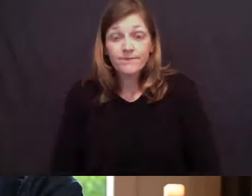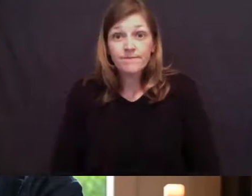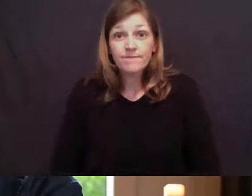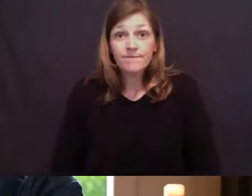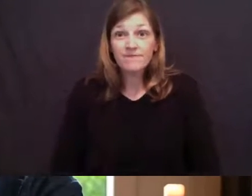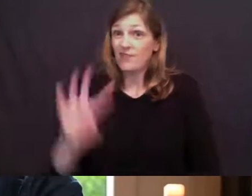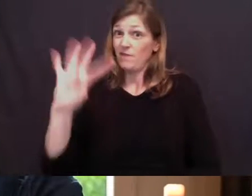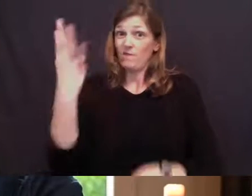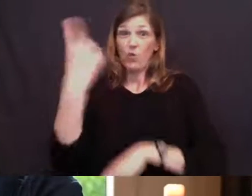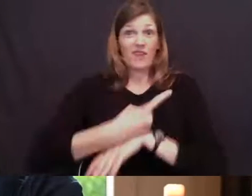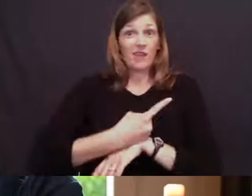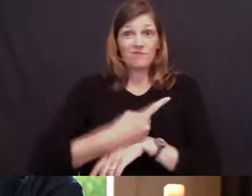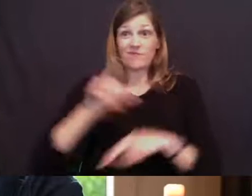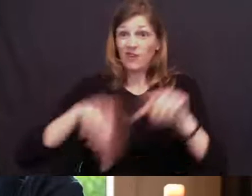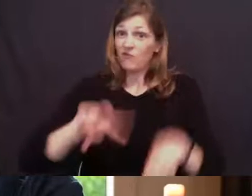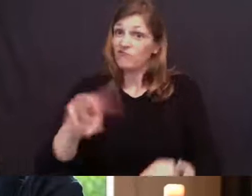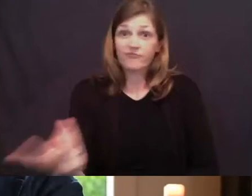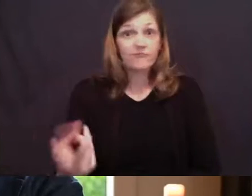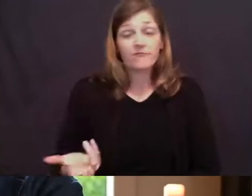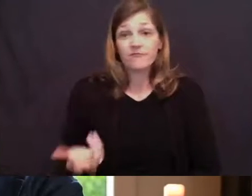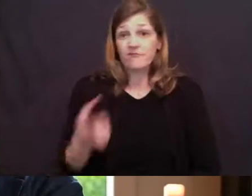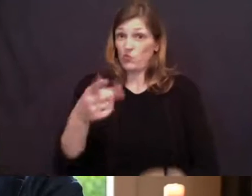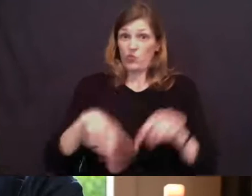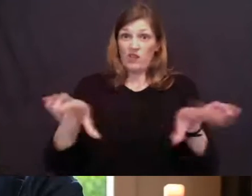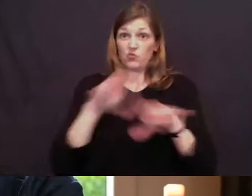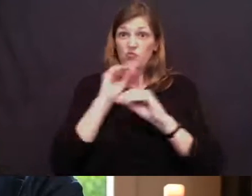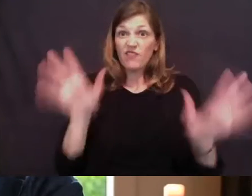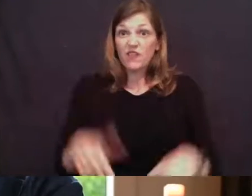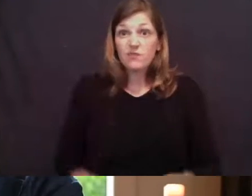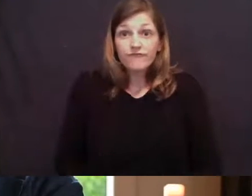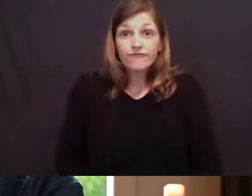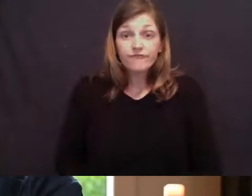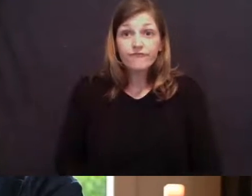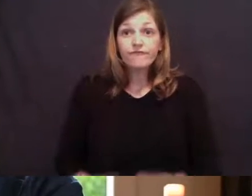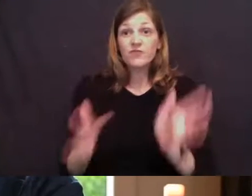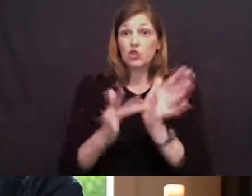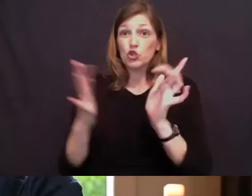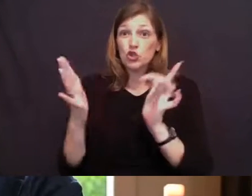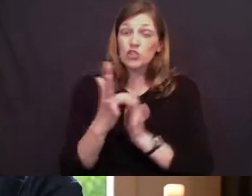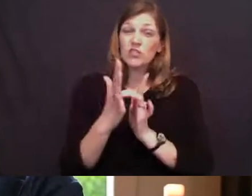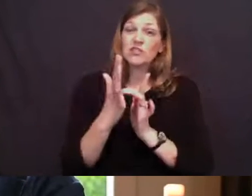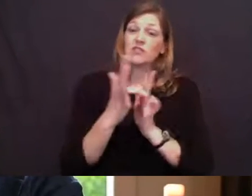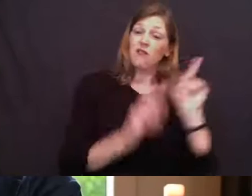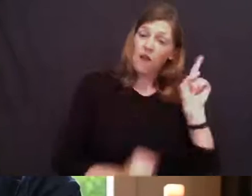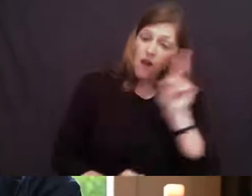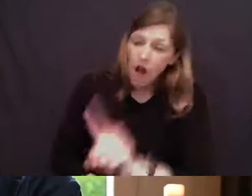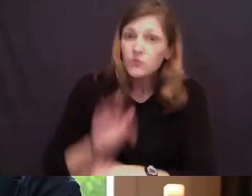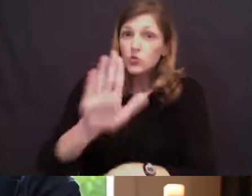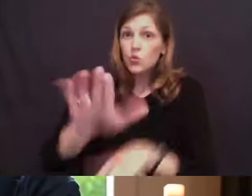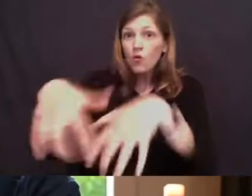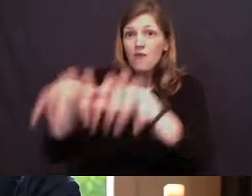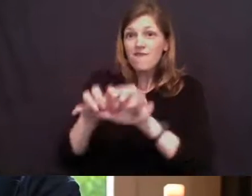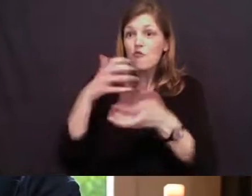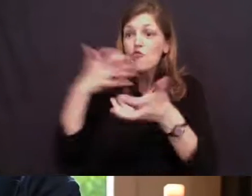Fourth day, irreversible. You can't do anything about it. Jesus comes to your grave, calls out your